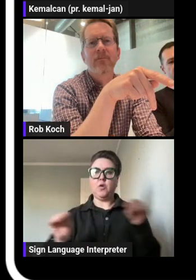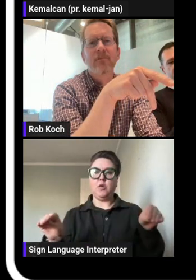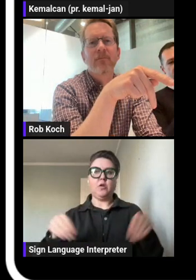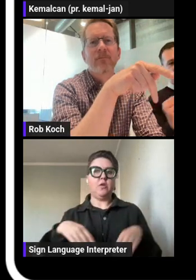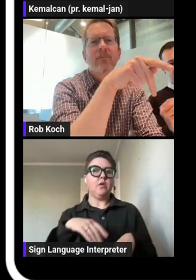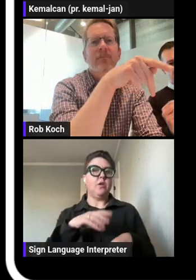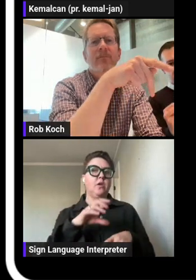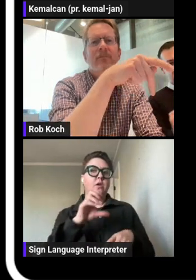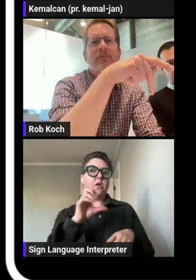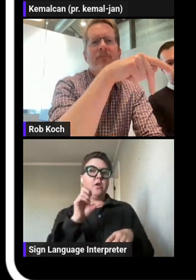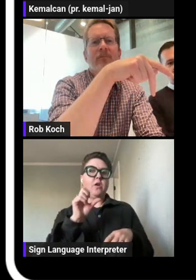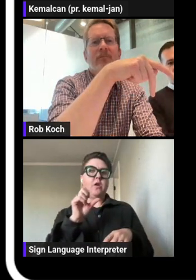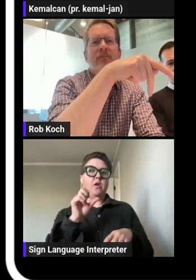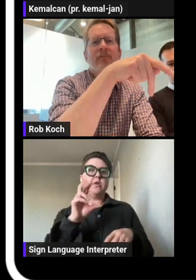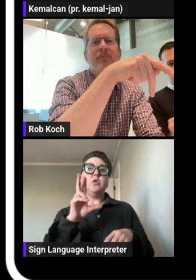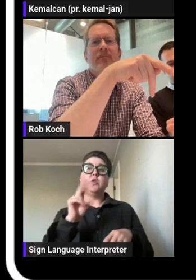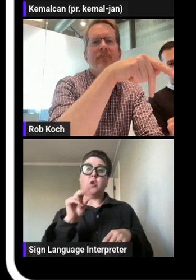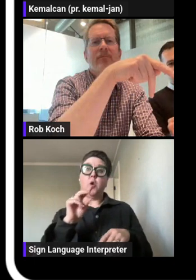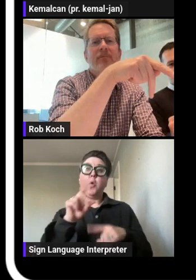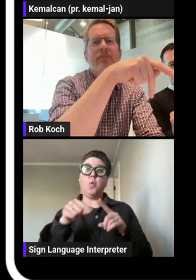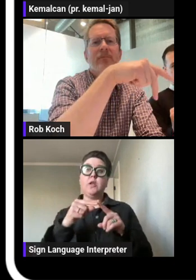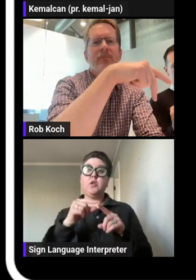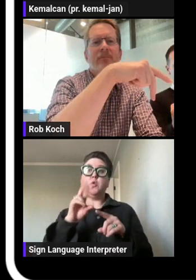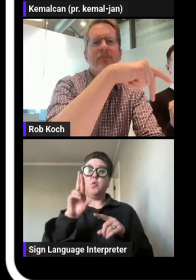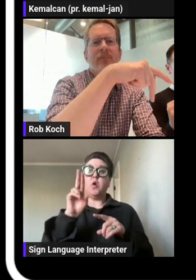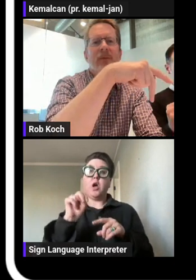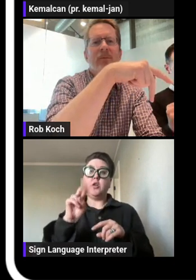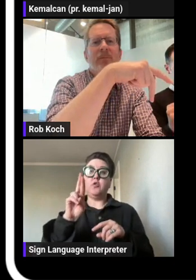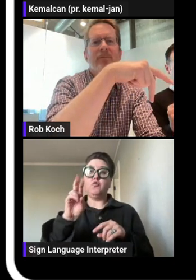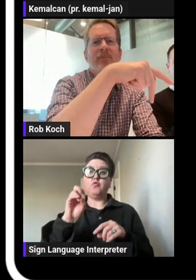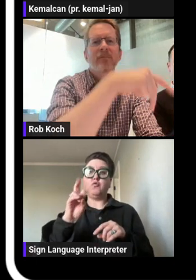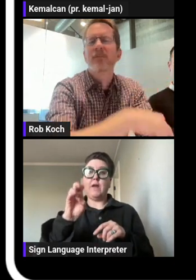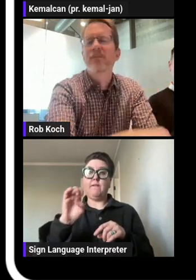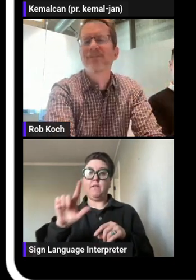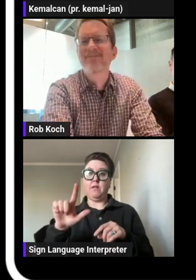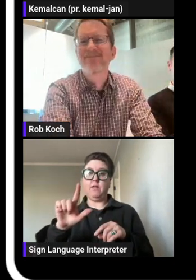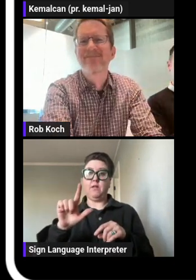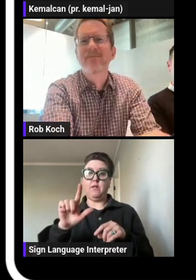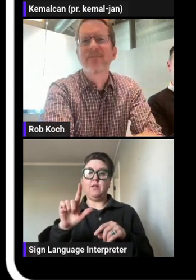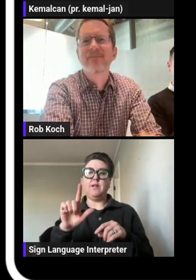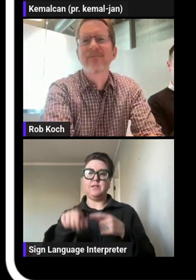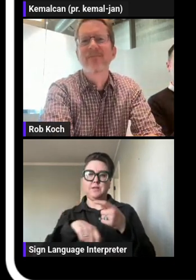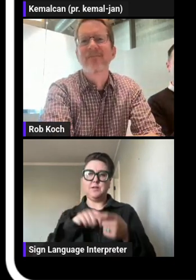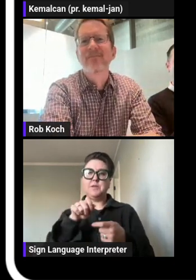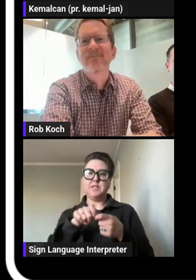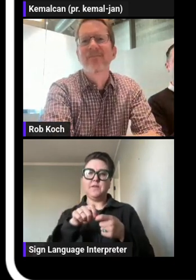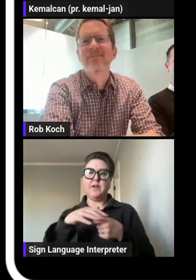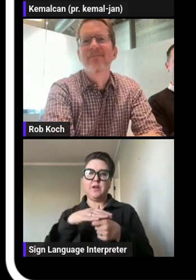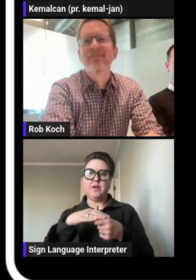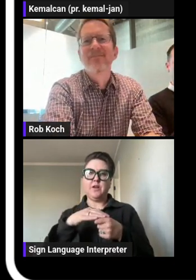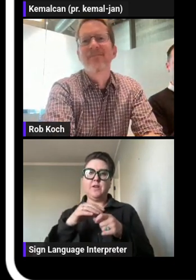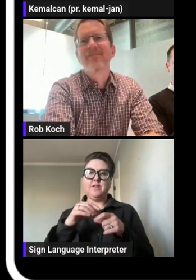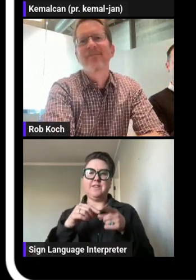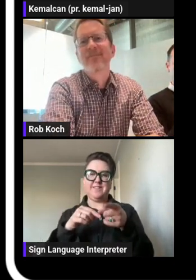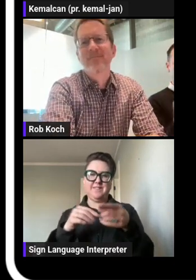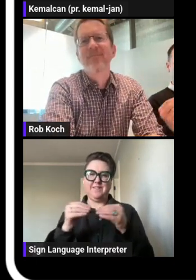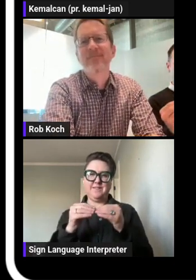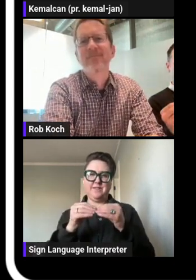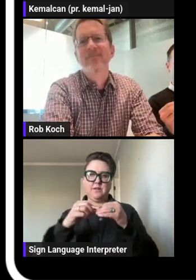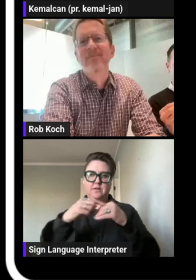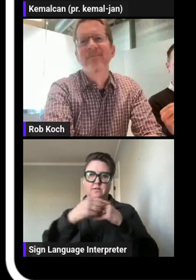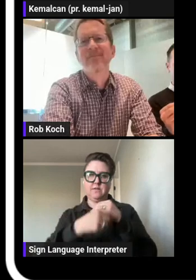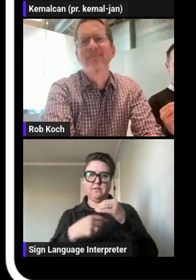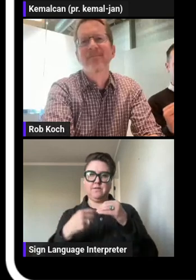it unravels it unravels in a certain. You can control how you